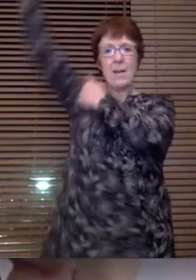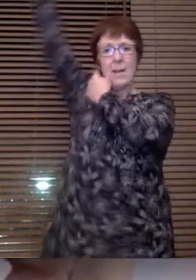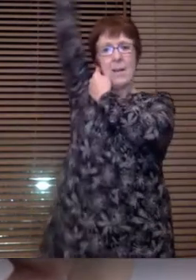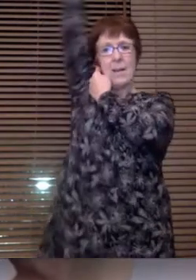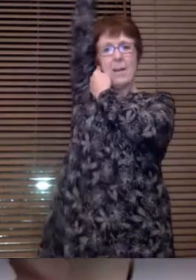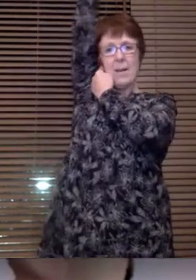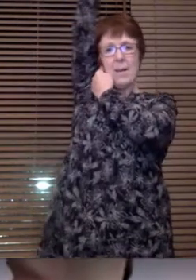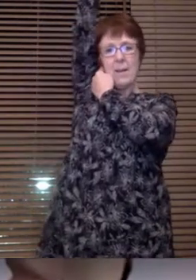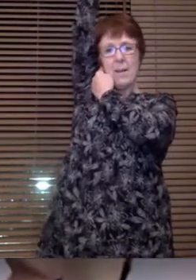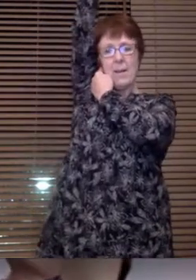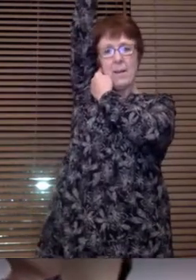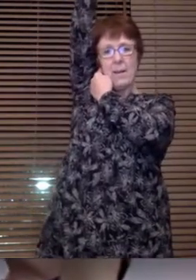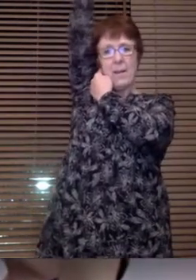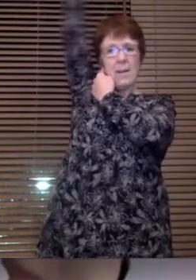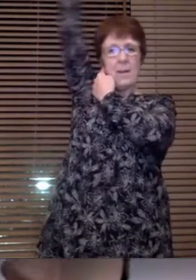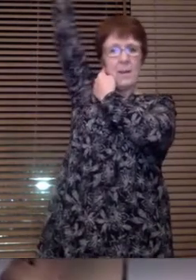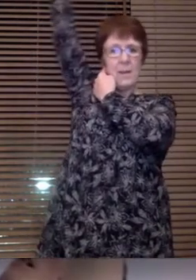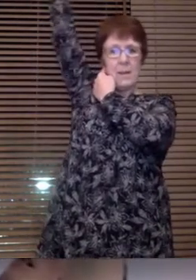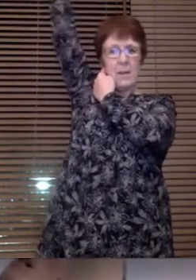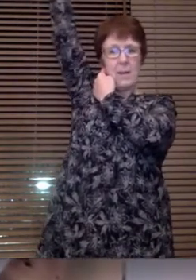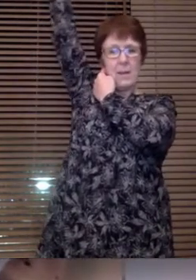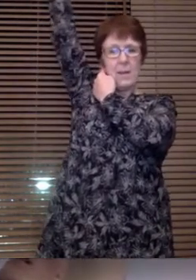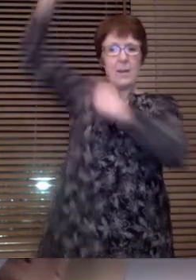Fantastic exercise.